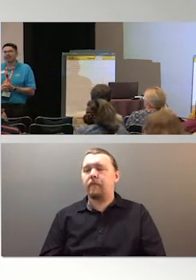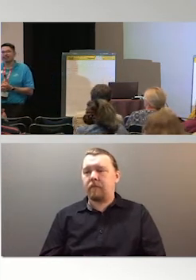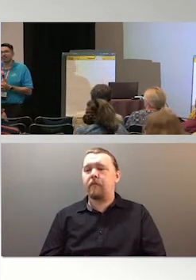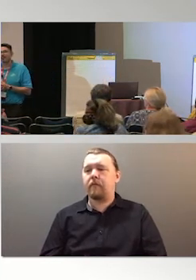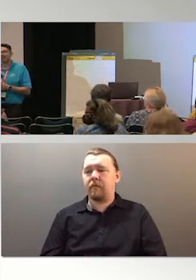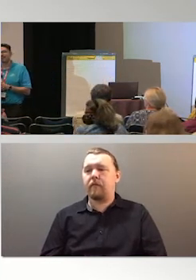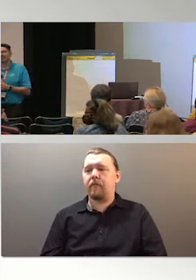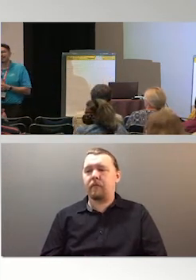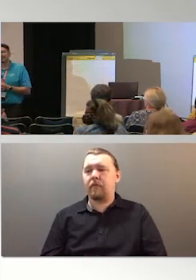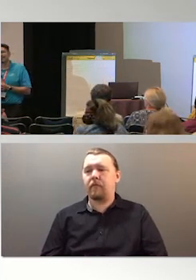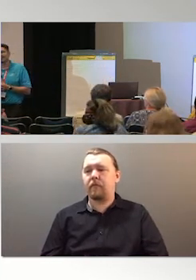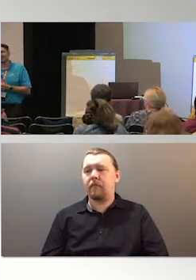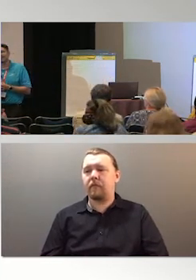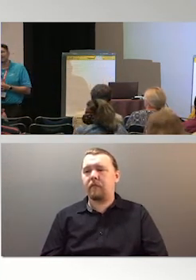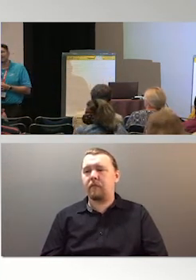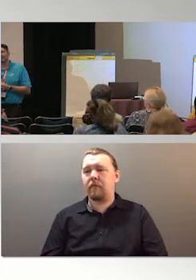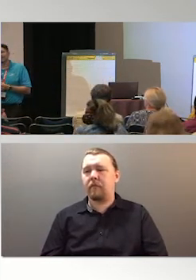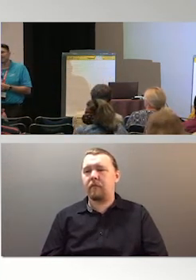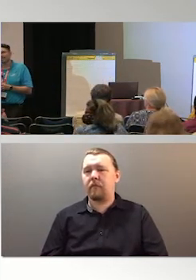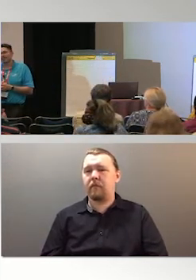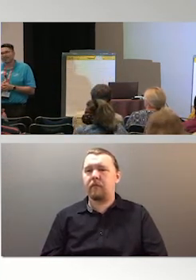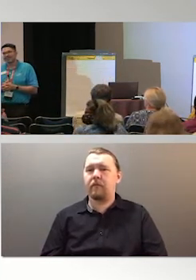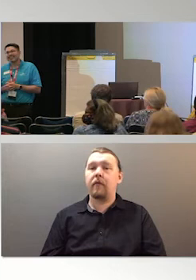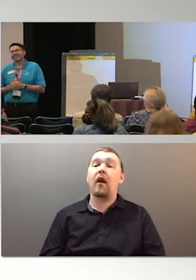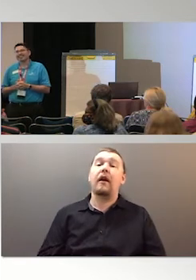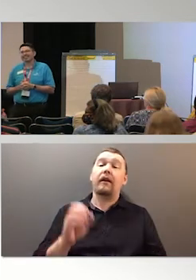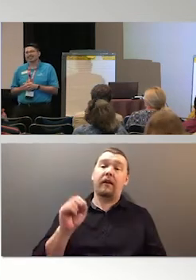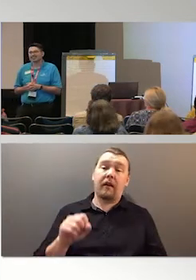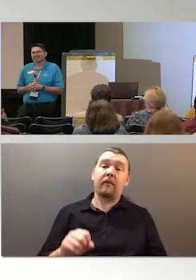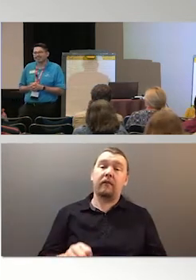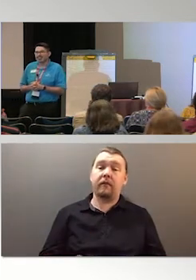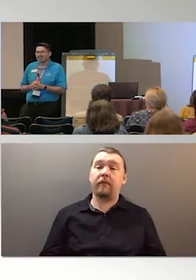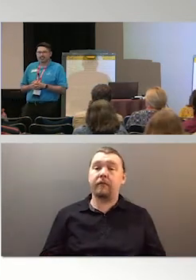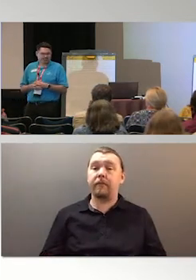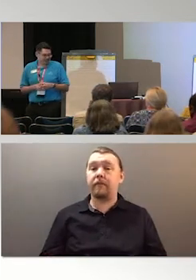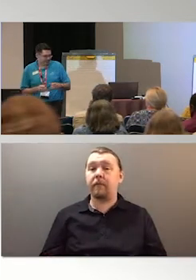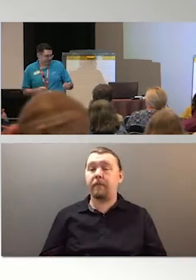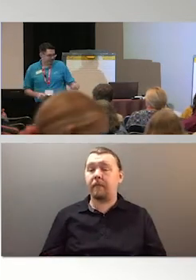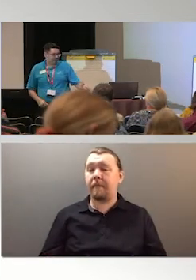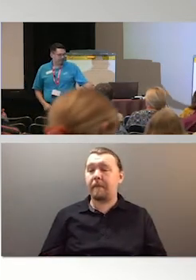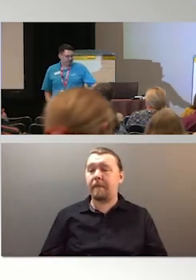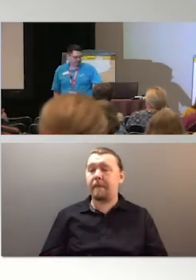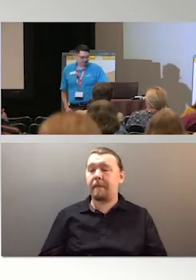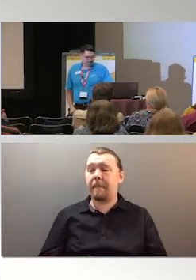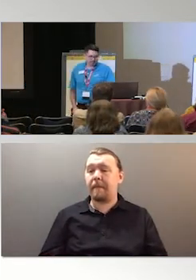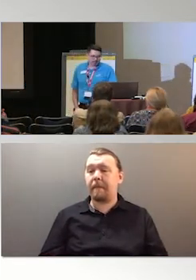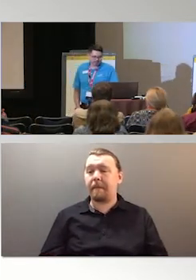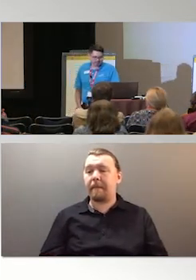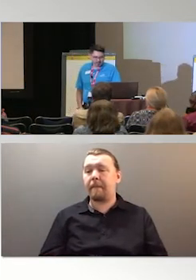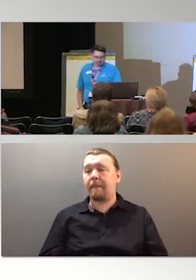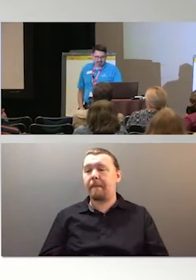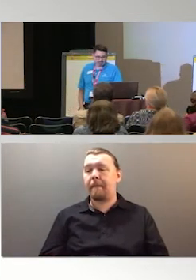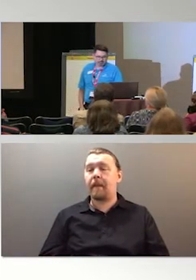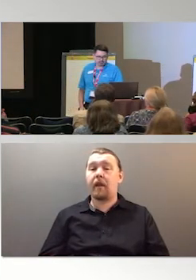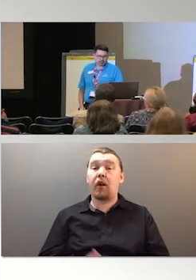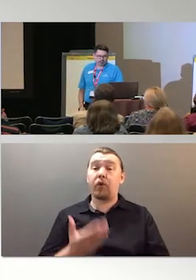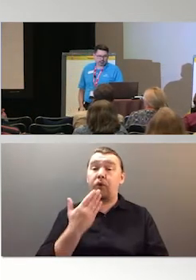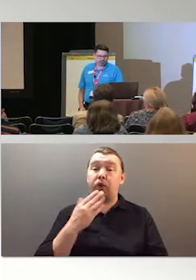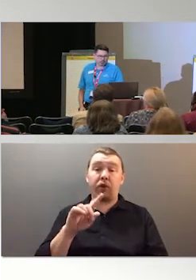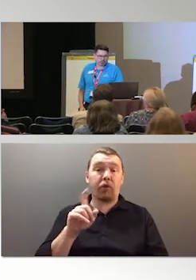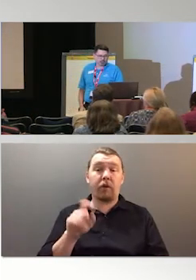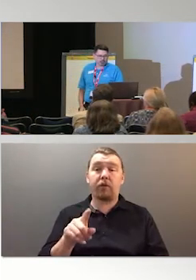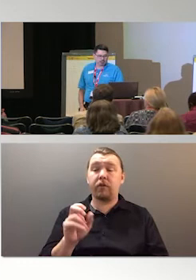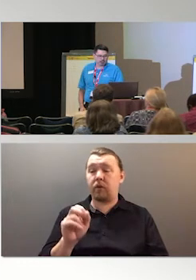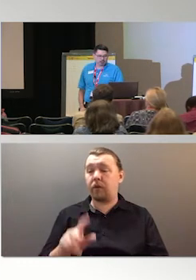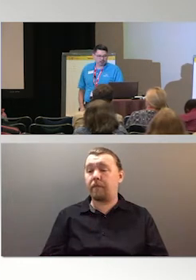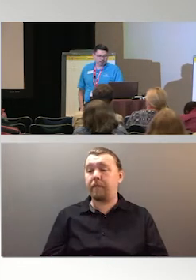Uh-huh. Can they contribute directly into the ABLE account? Yes. Yeah. They can deposit. Yes. Good question.